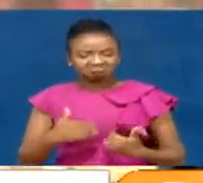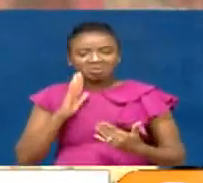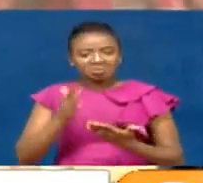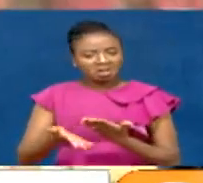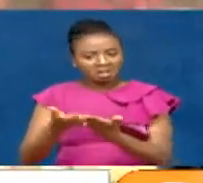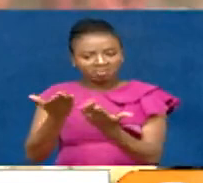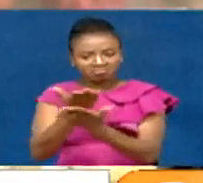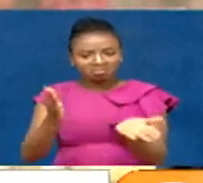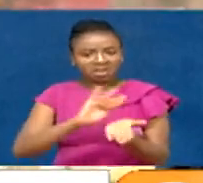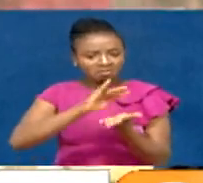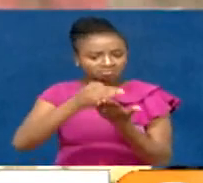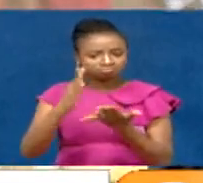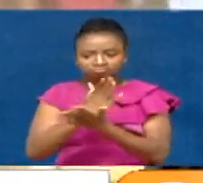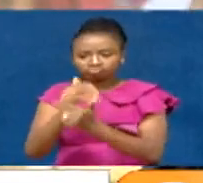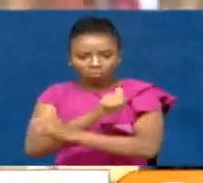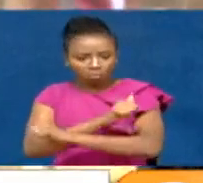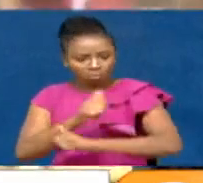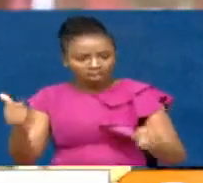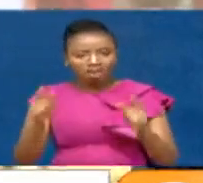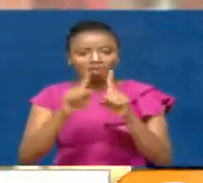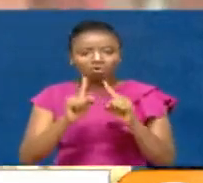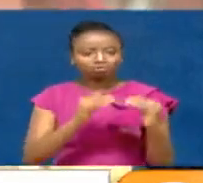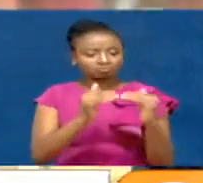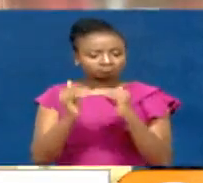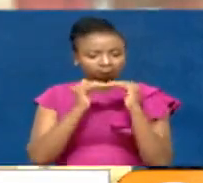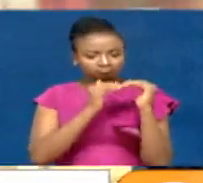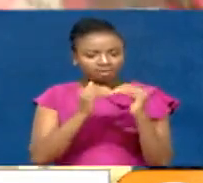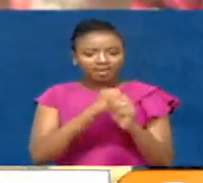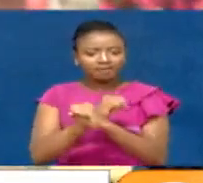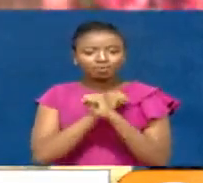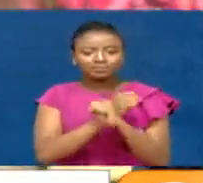allocation and safeguarding the Mau Forest. Elphas Lagar, Citizen TV, Narok County.